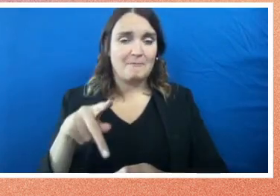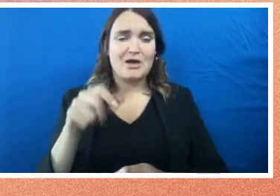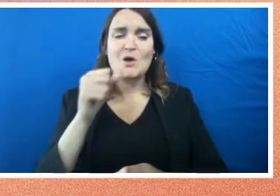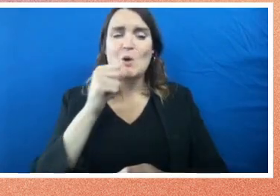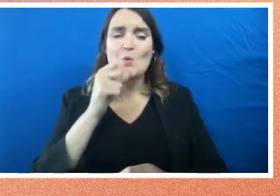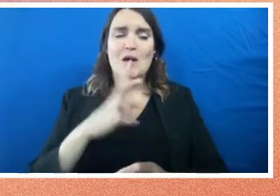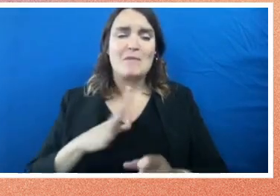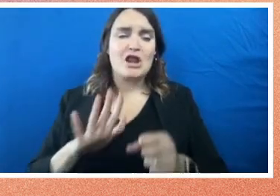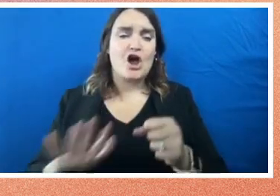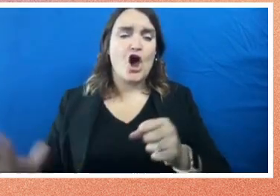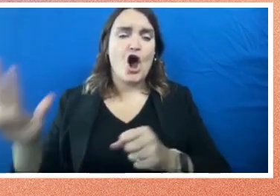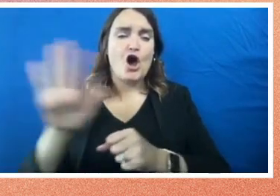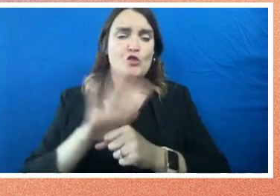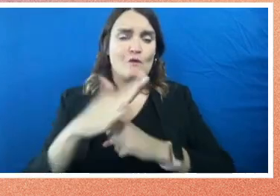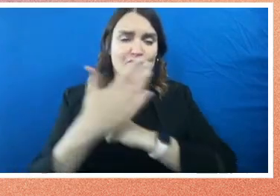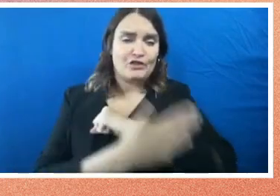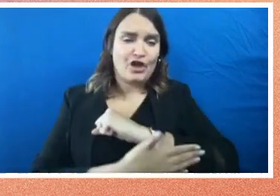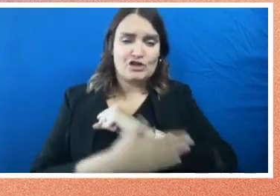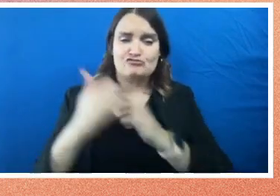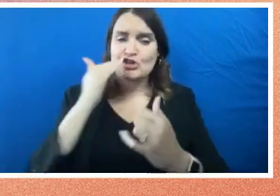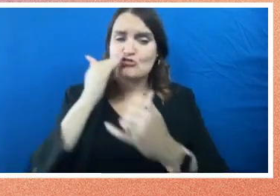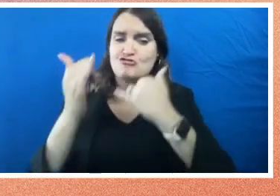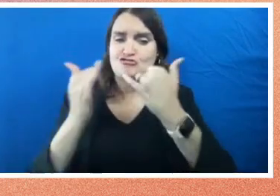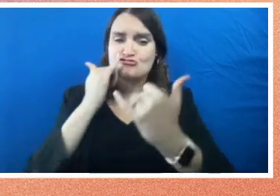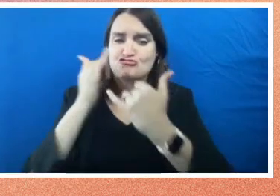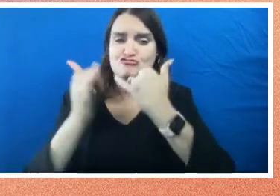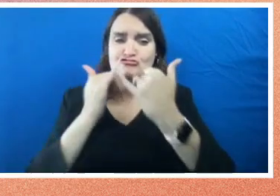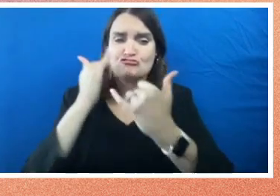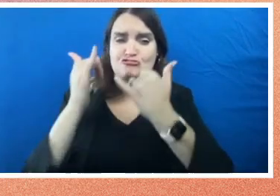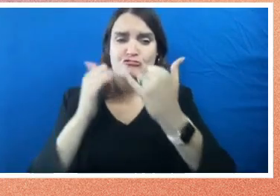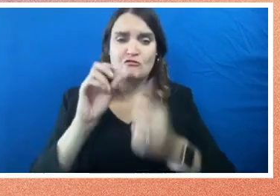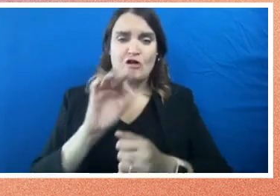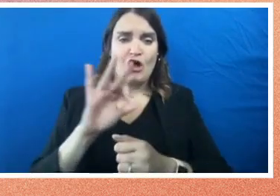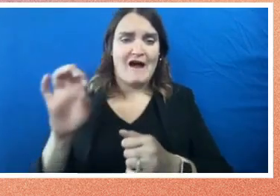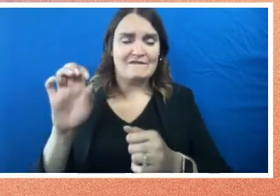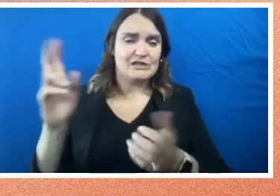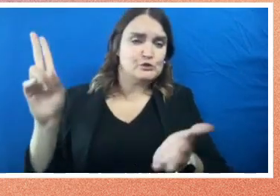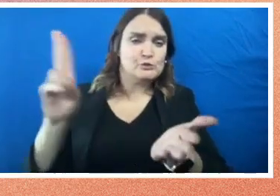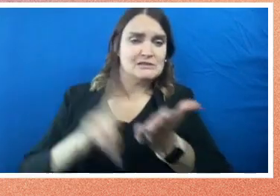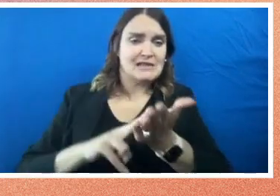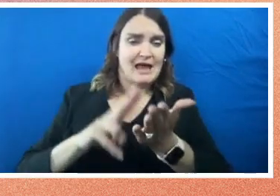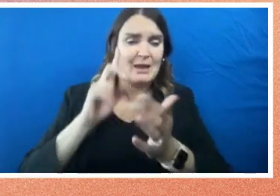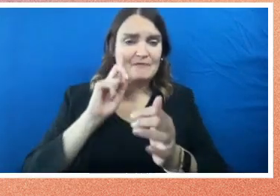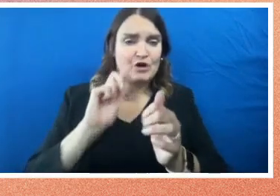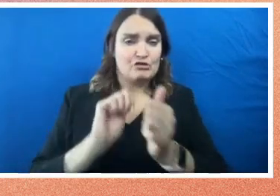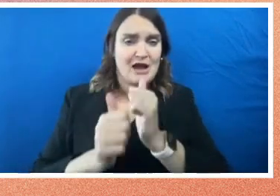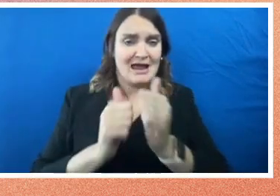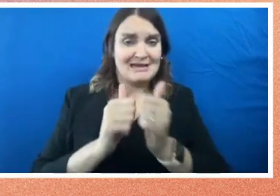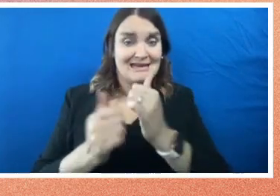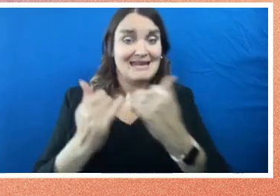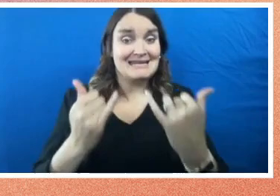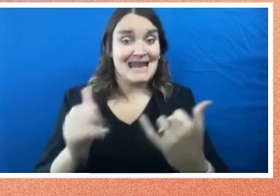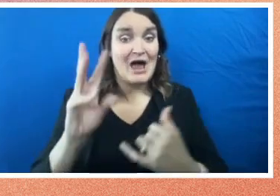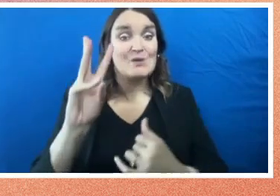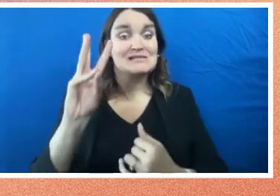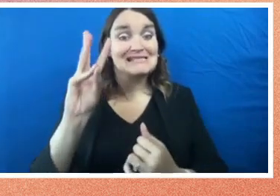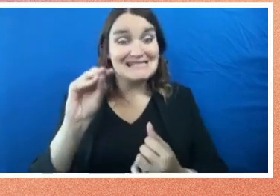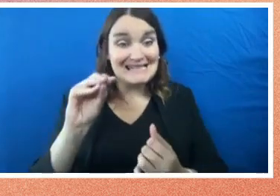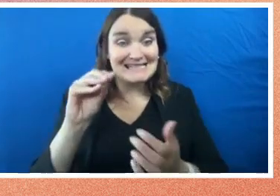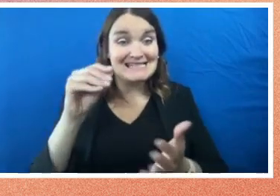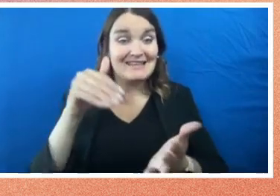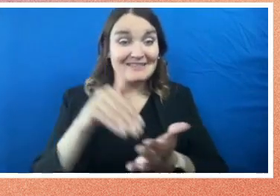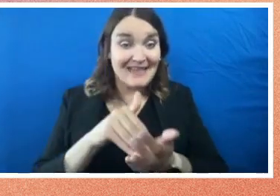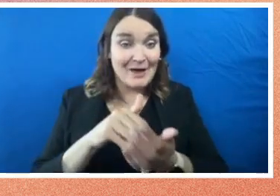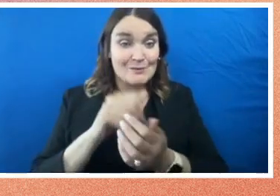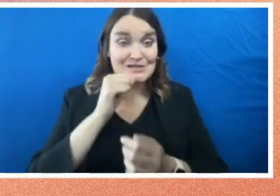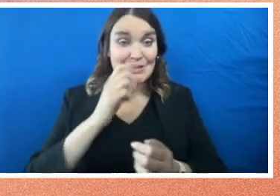started calling our office to sign up to run. We're now at over 60,000 women and counting.